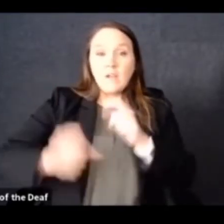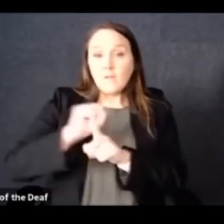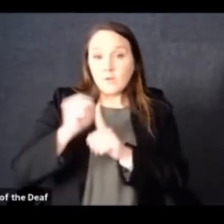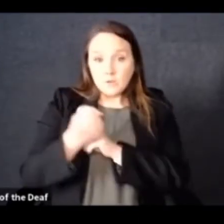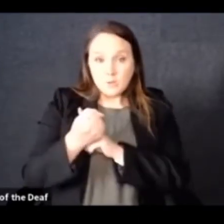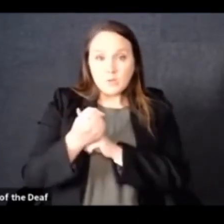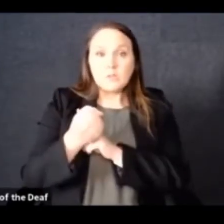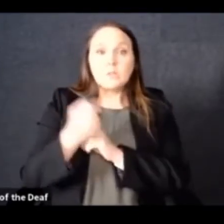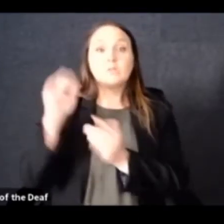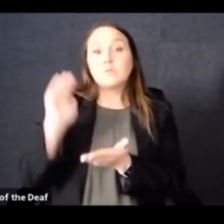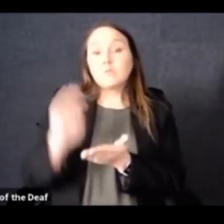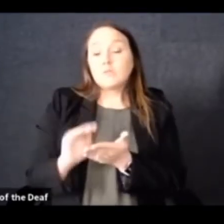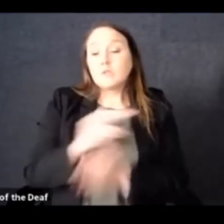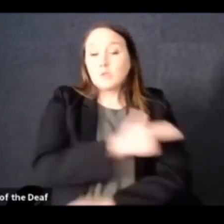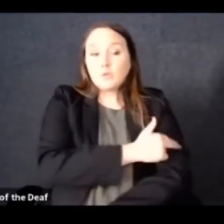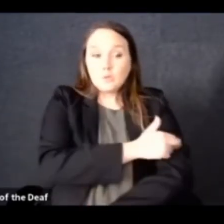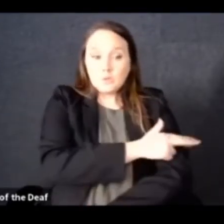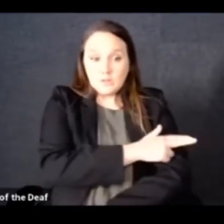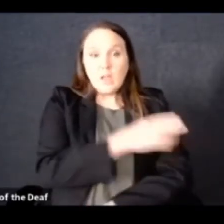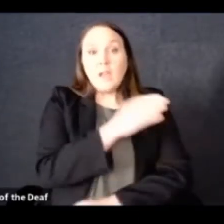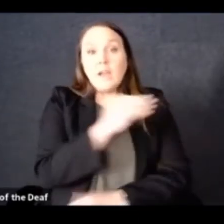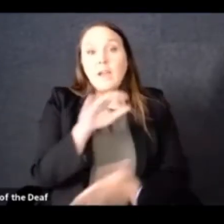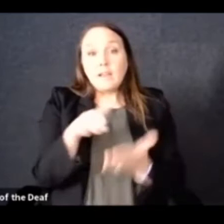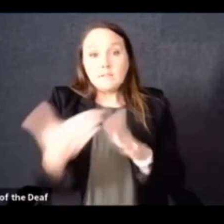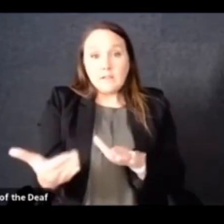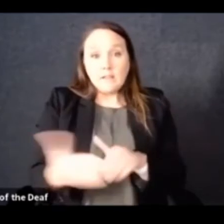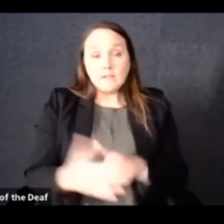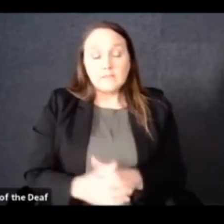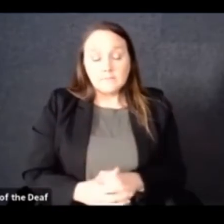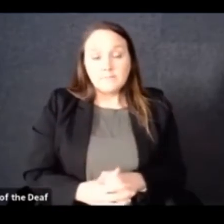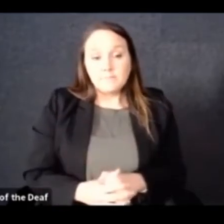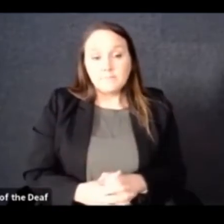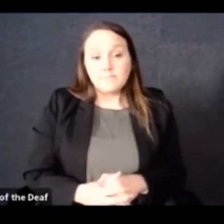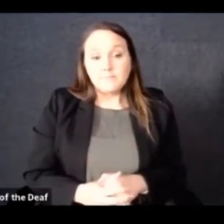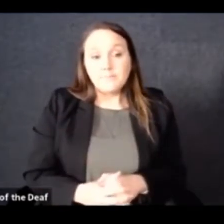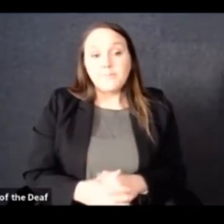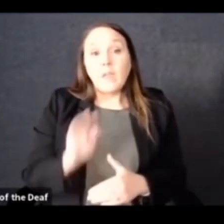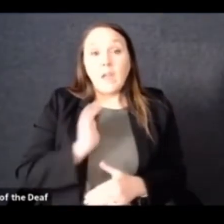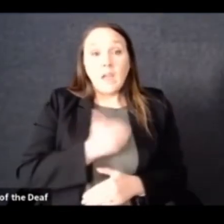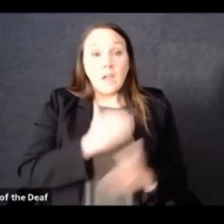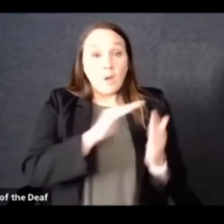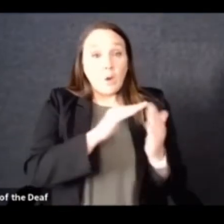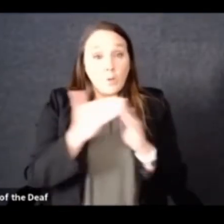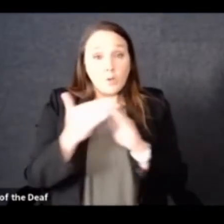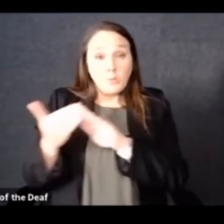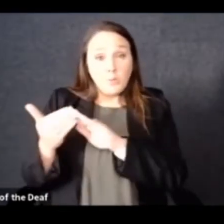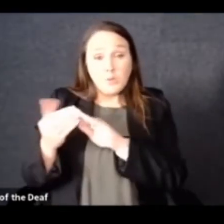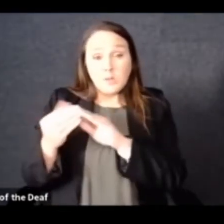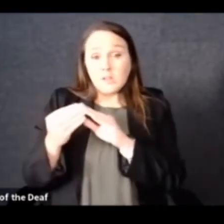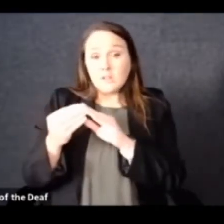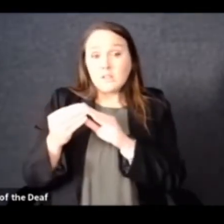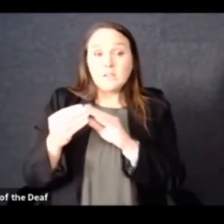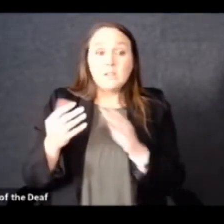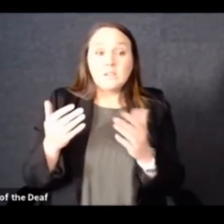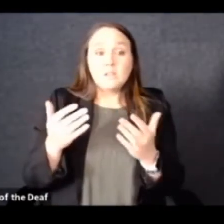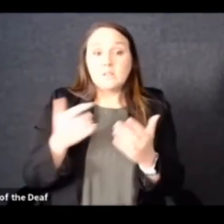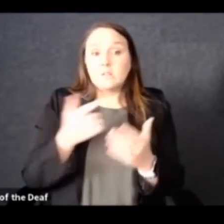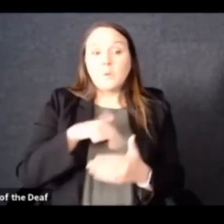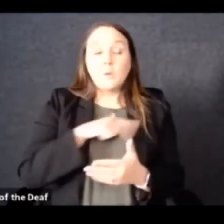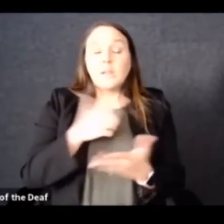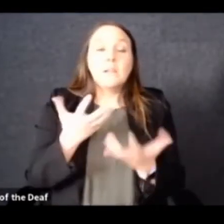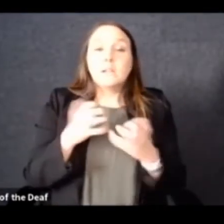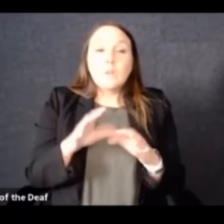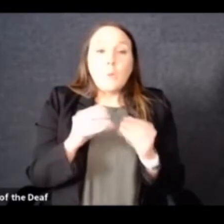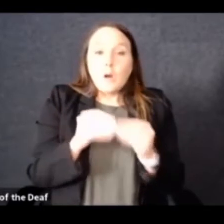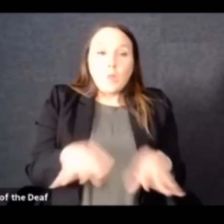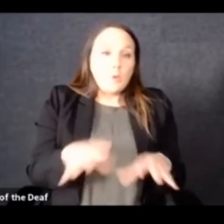to reduce our hospitalizations and our deaths. Our community is losing, we don't want our community